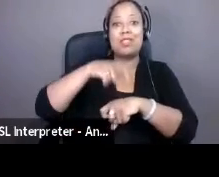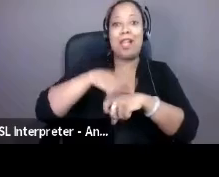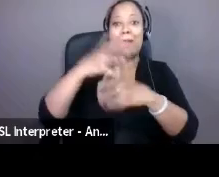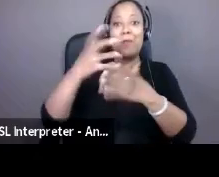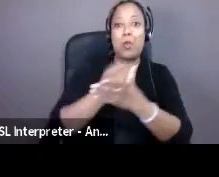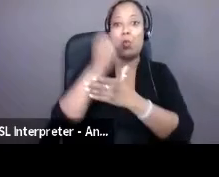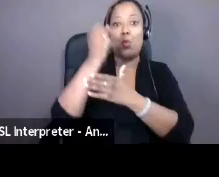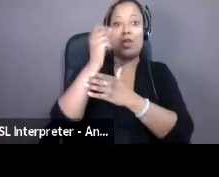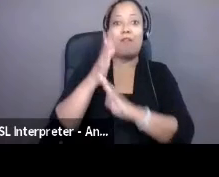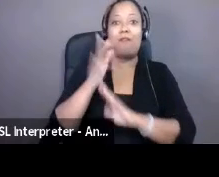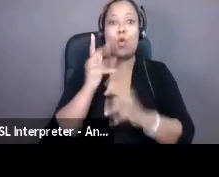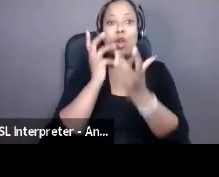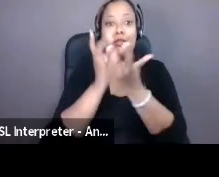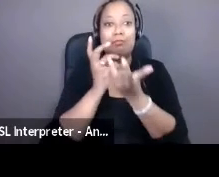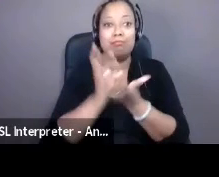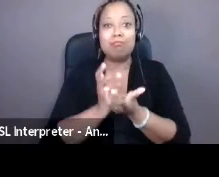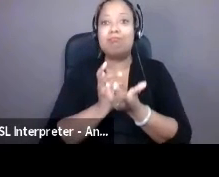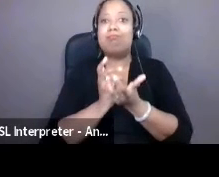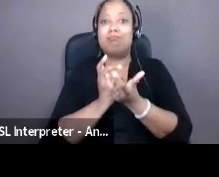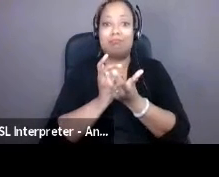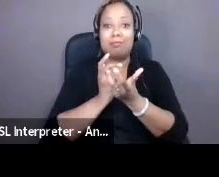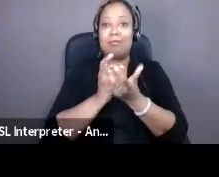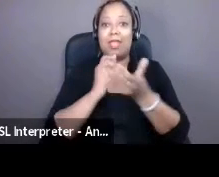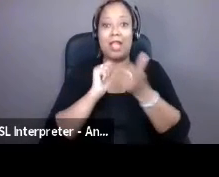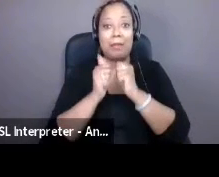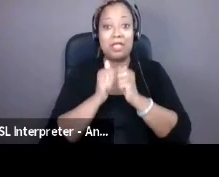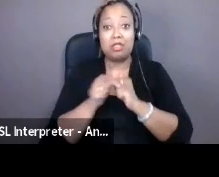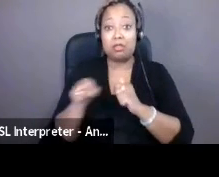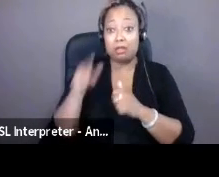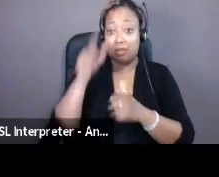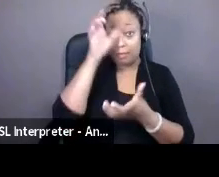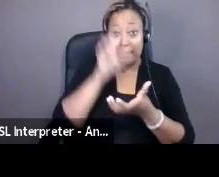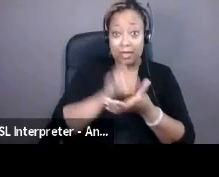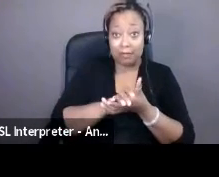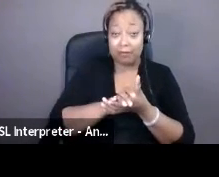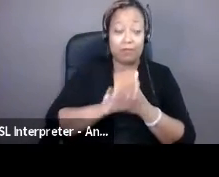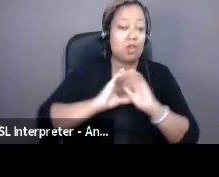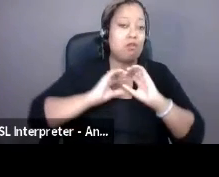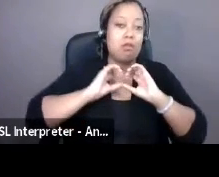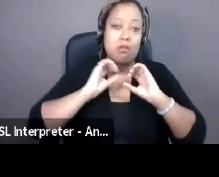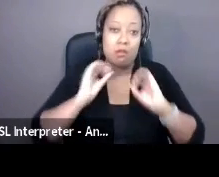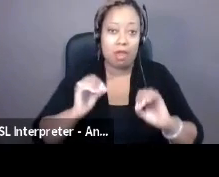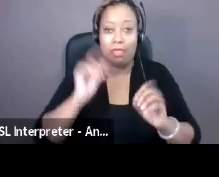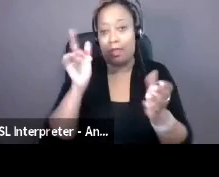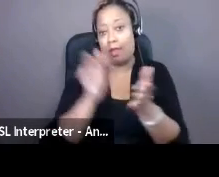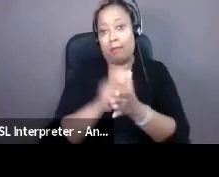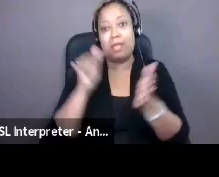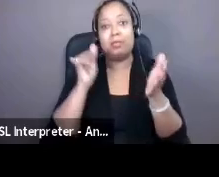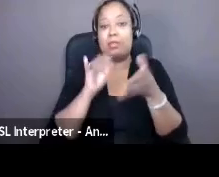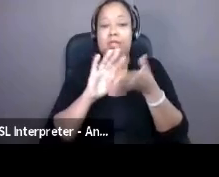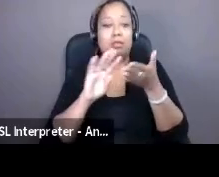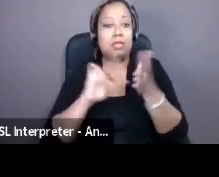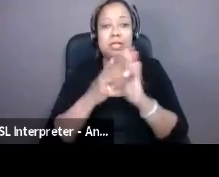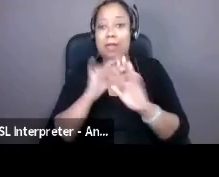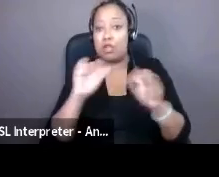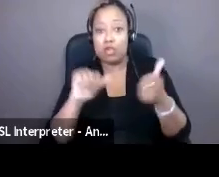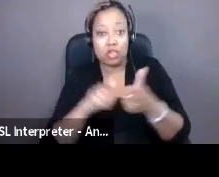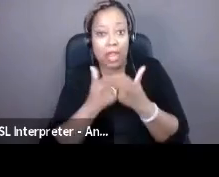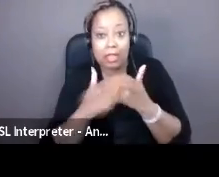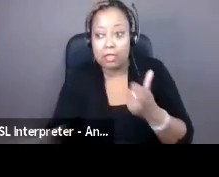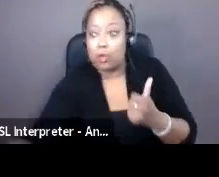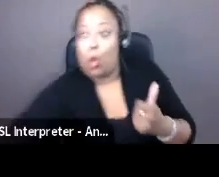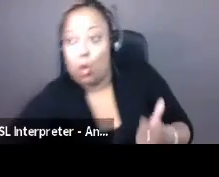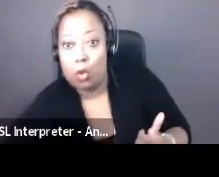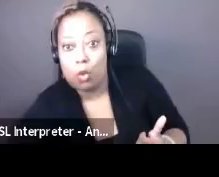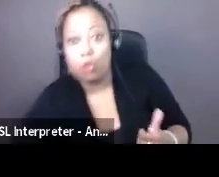and paralong drive competition. Her belief is that nothing is impossible. No matter what challenge you face on the course or in life, you simply